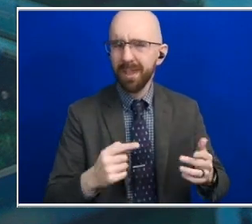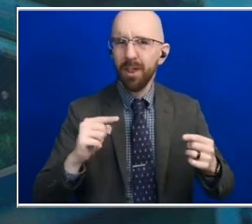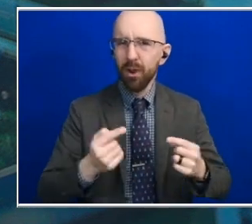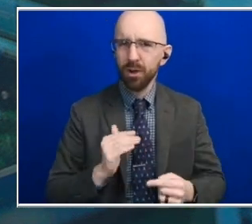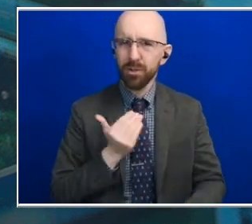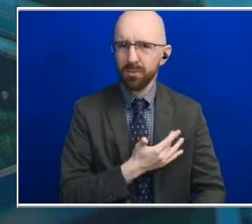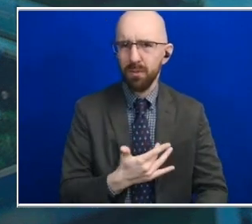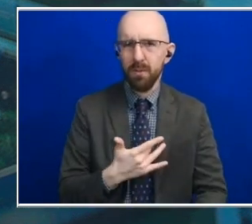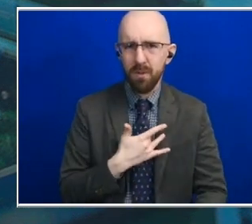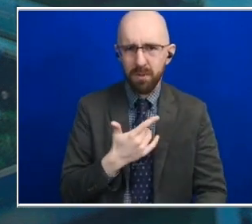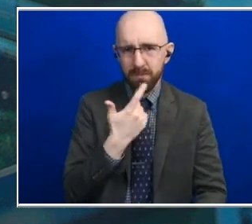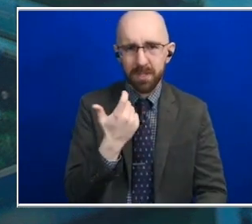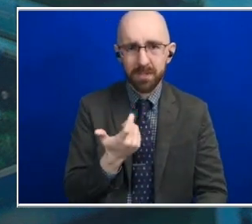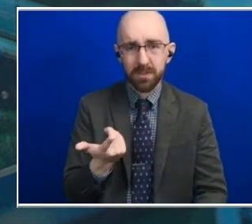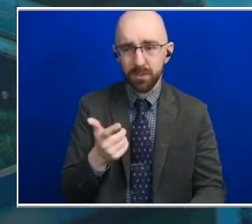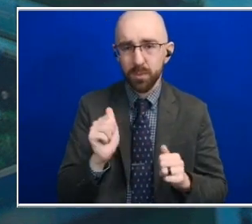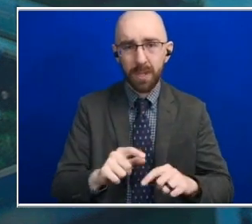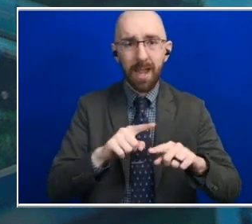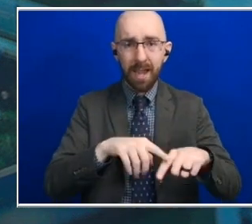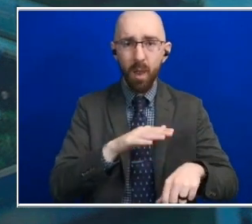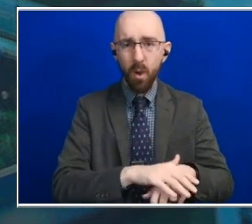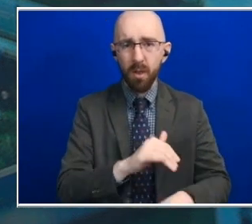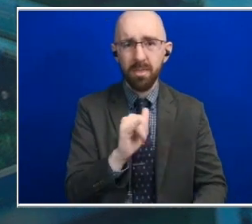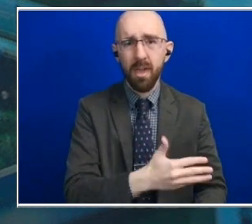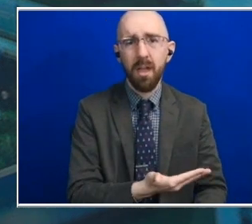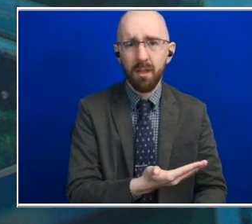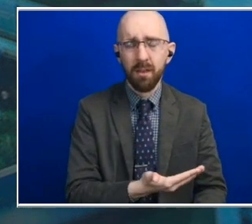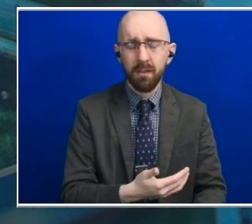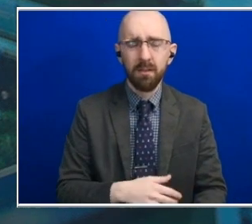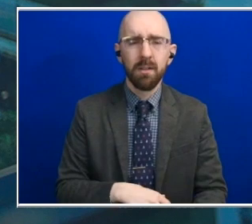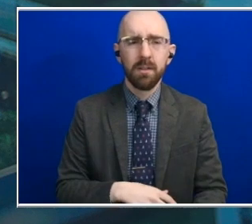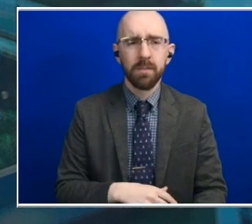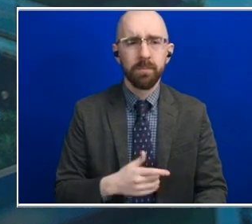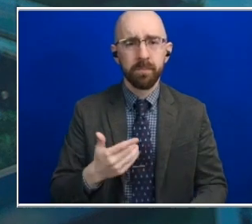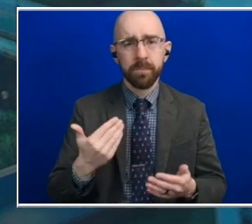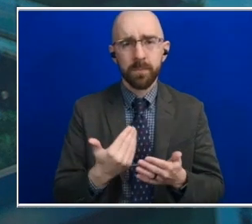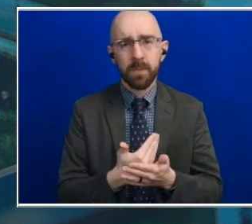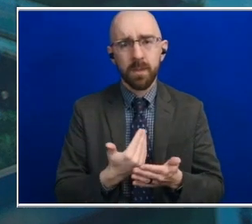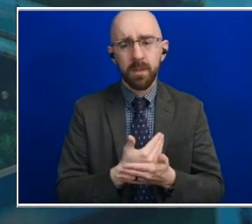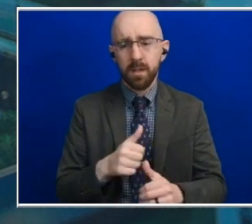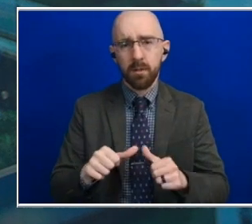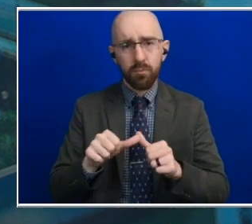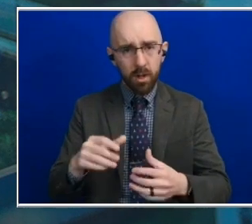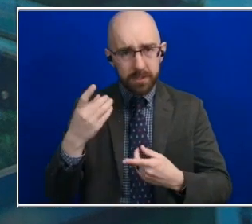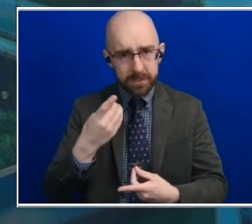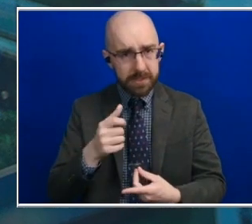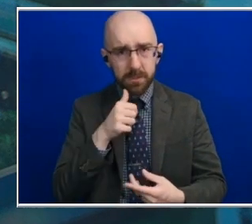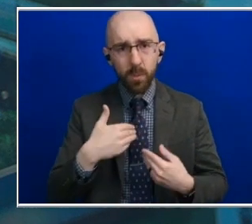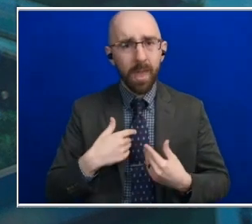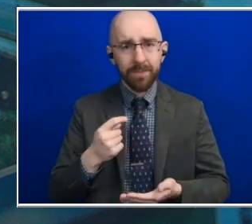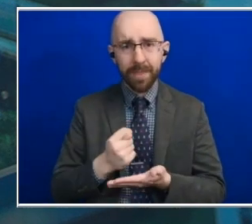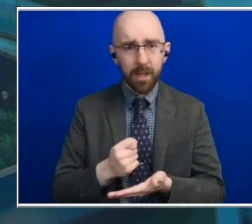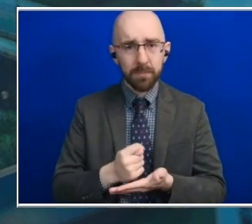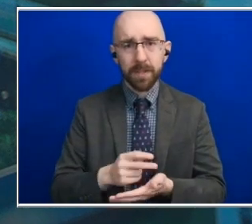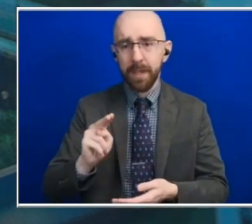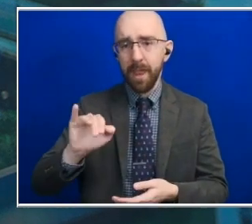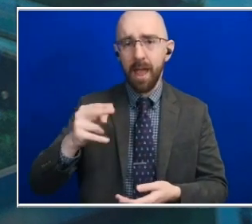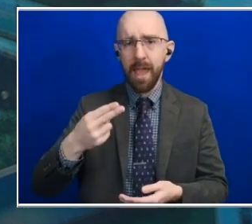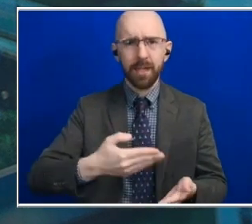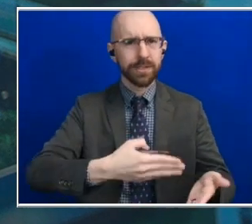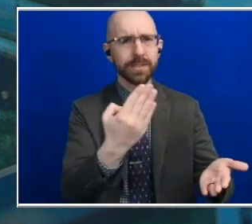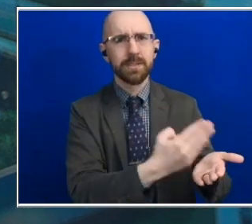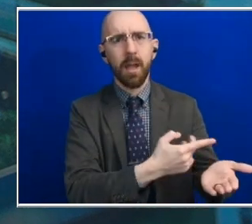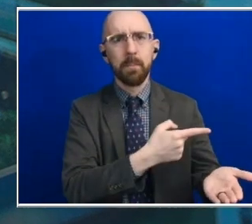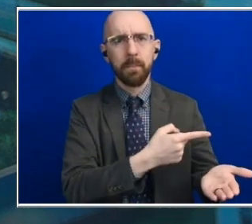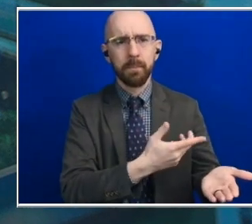what you can count on. You get one of these chronic diseases we don't have a therapy for, and you stop the NIH. You know, we